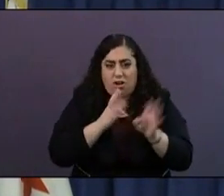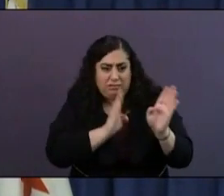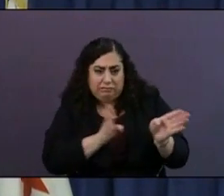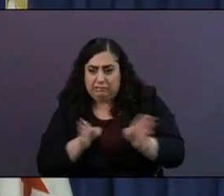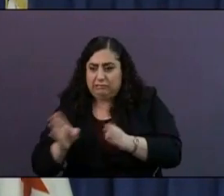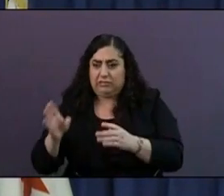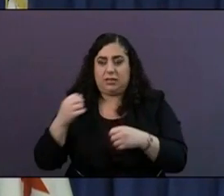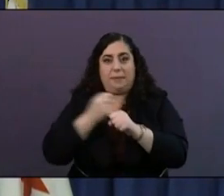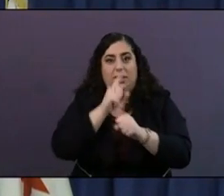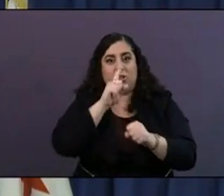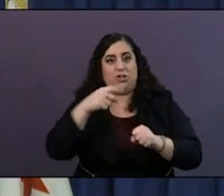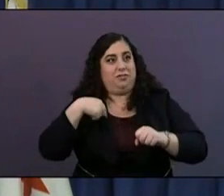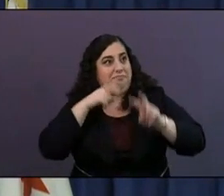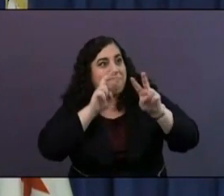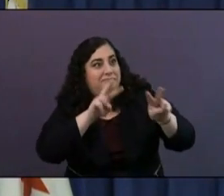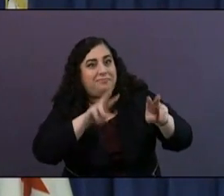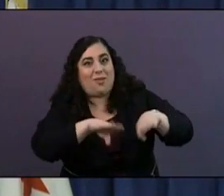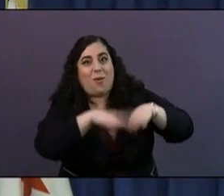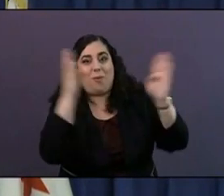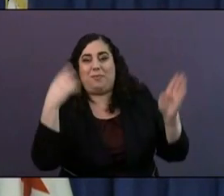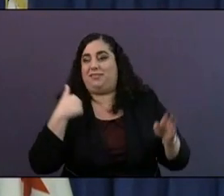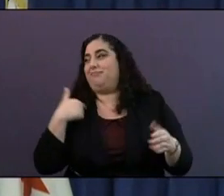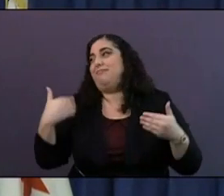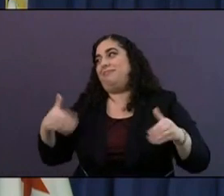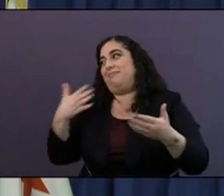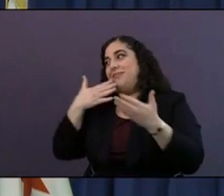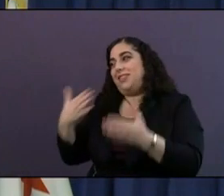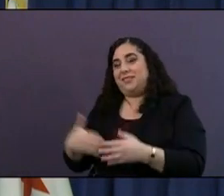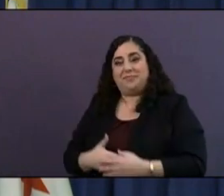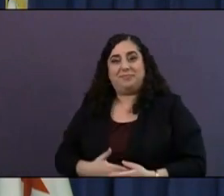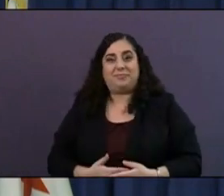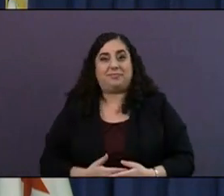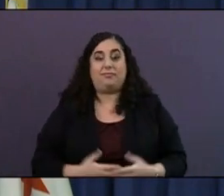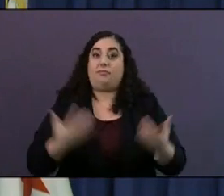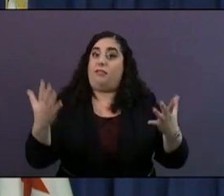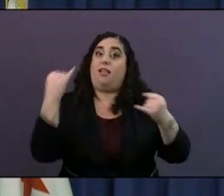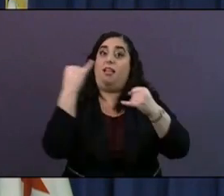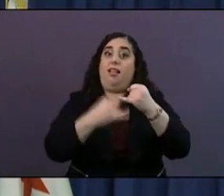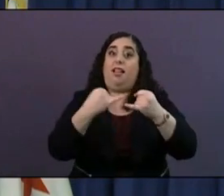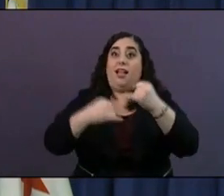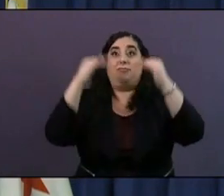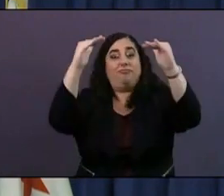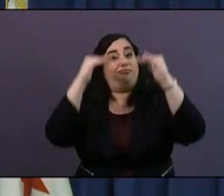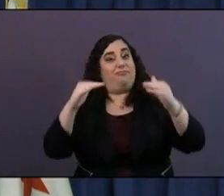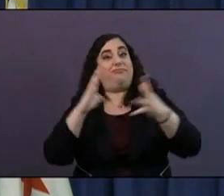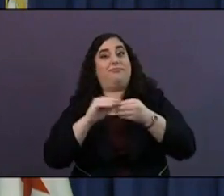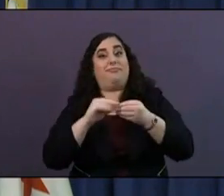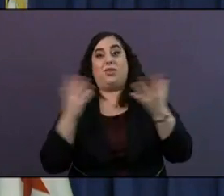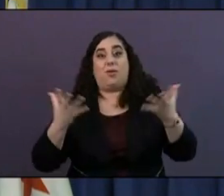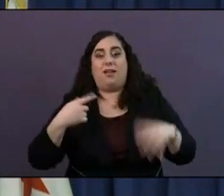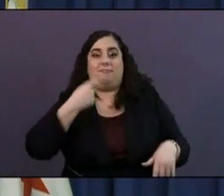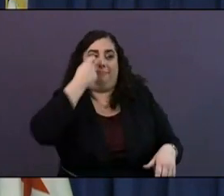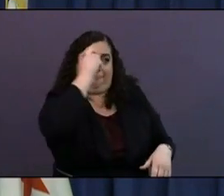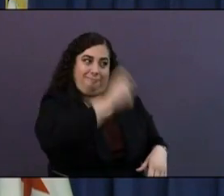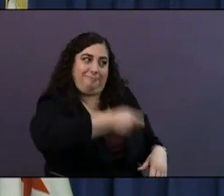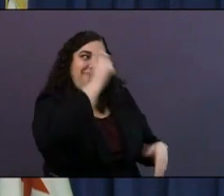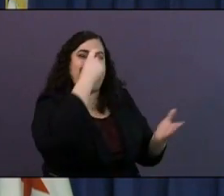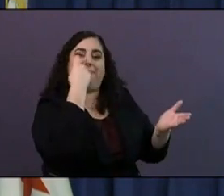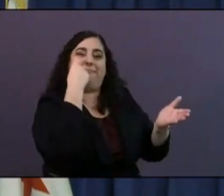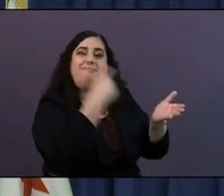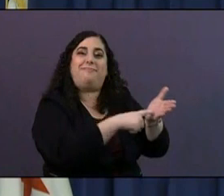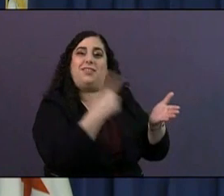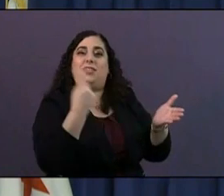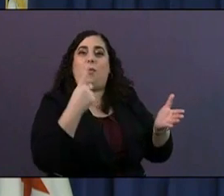Can't wait to get you all back open. Last topic today, our continued efforts to highlight San Diegans who continue to step